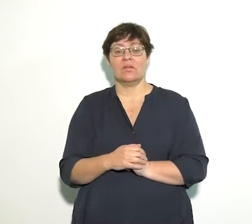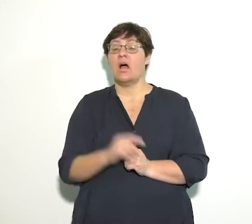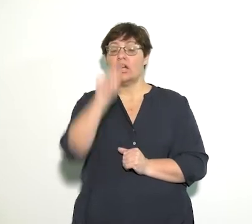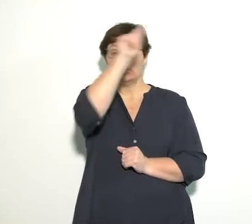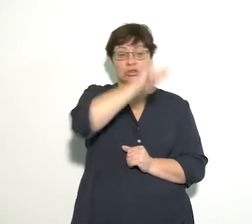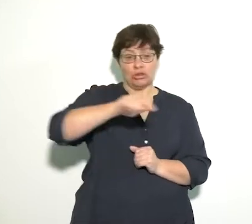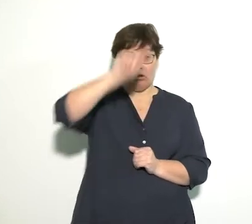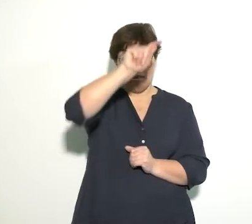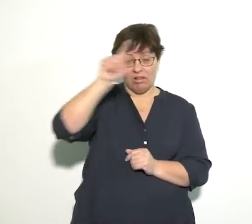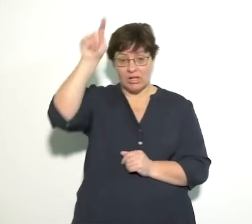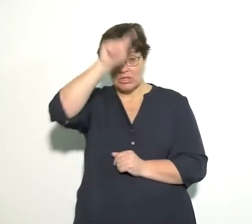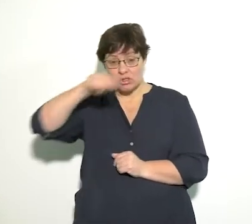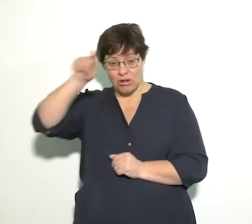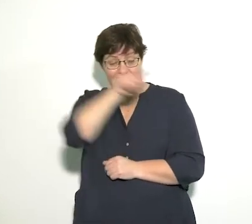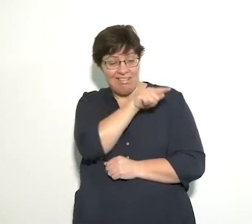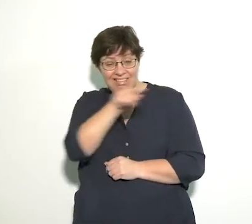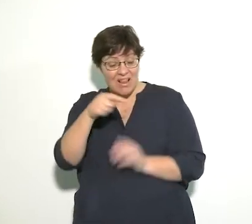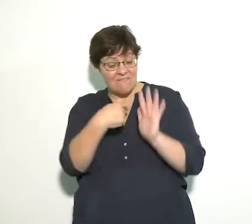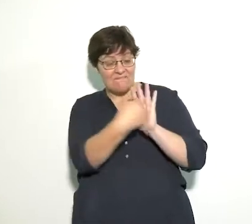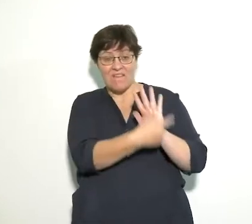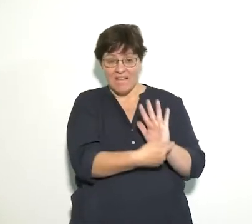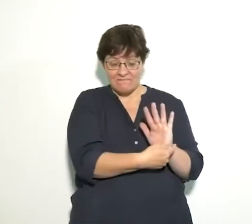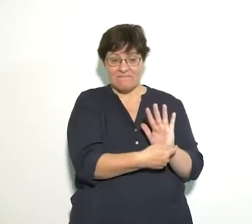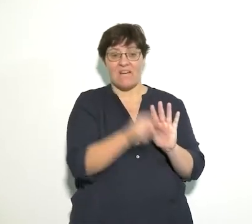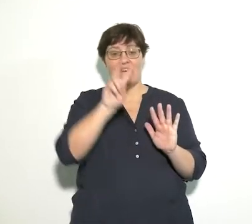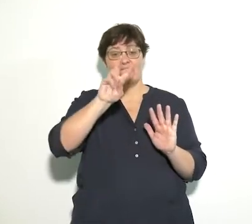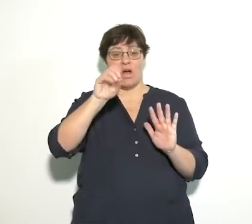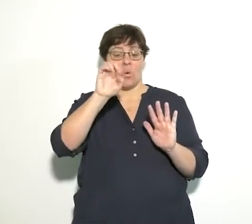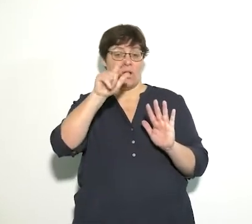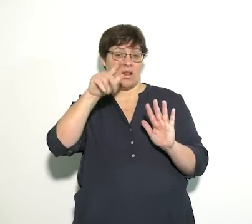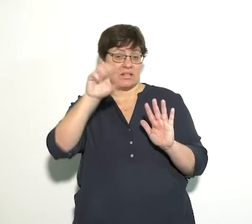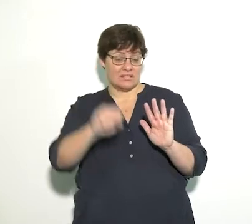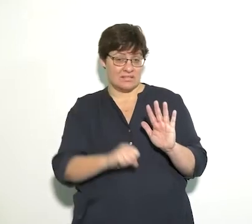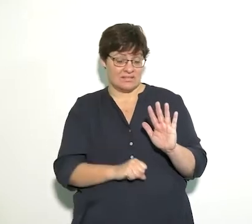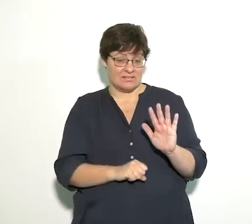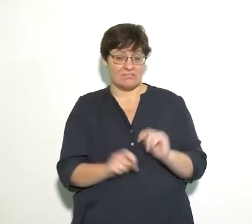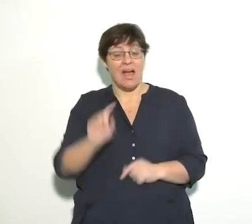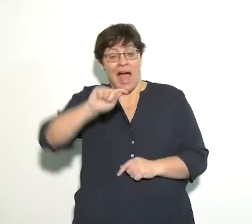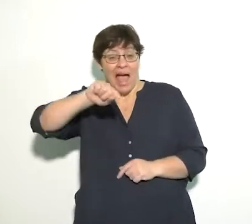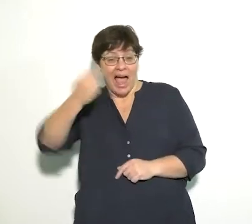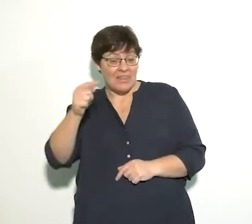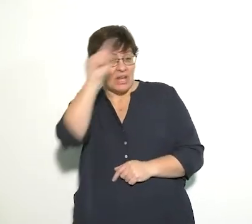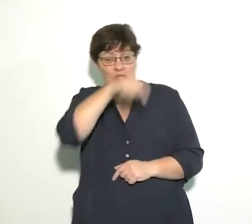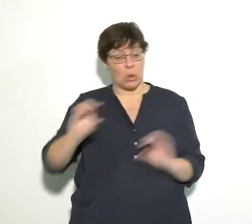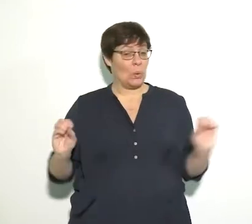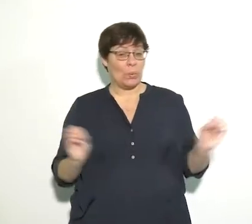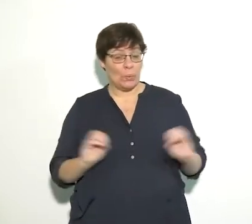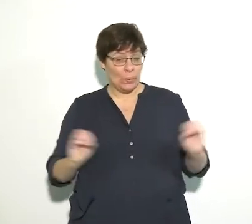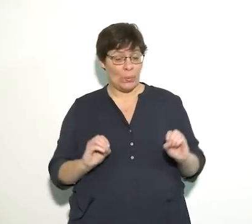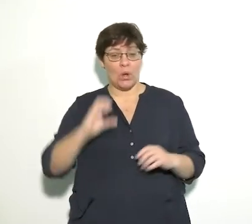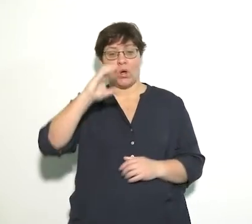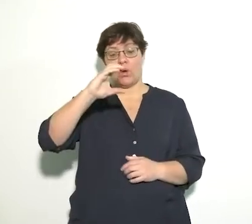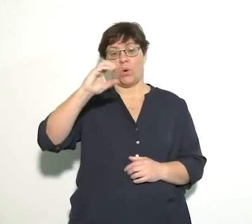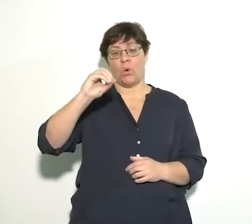all the letters that are circled in red are our vowels, and the letters that are not circled